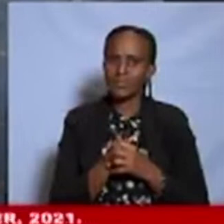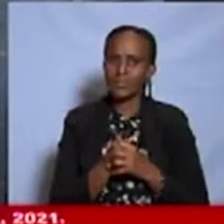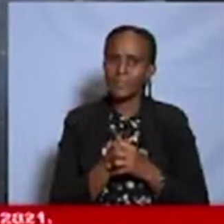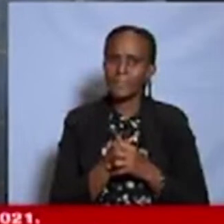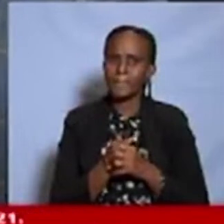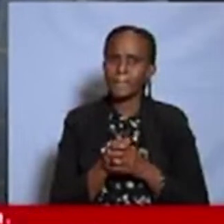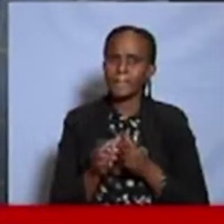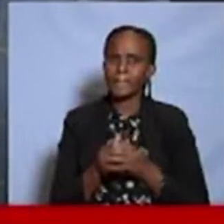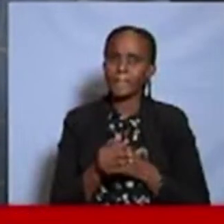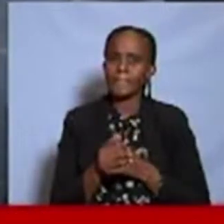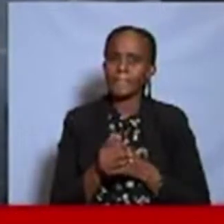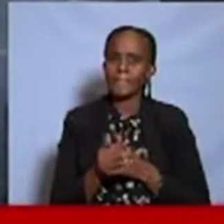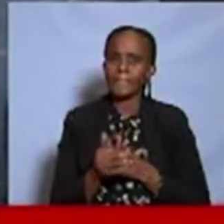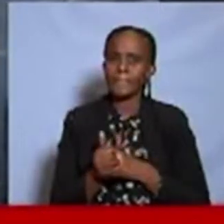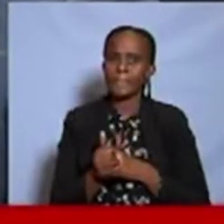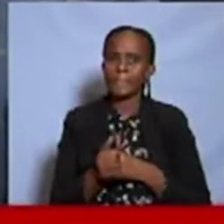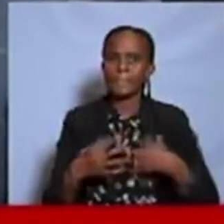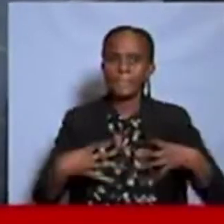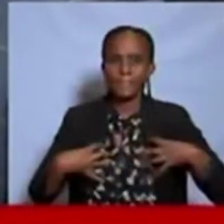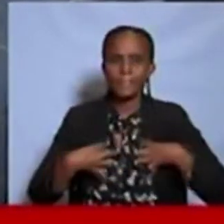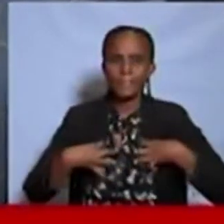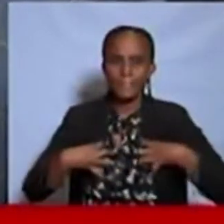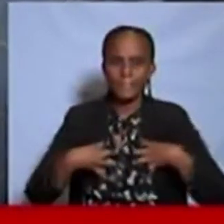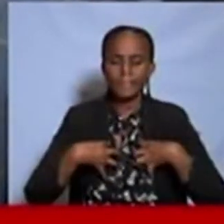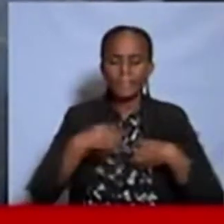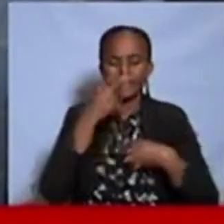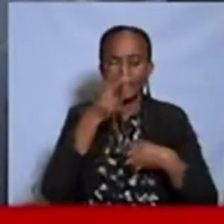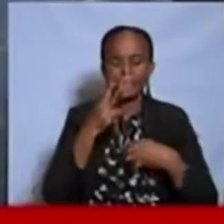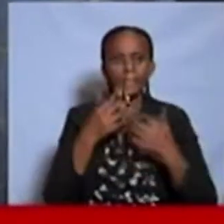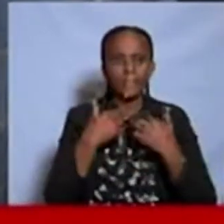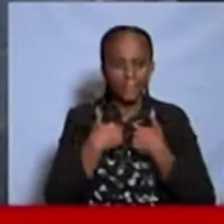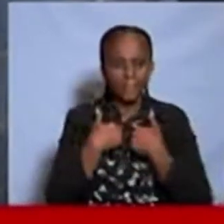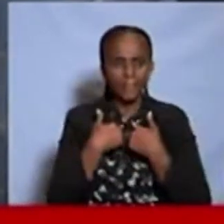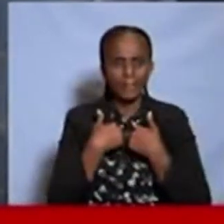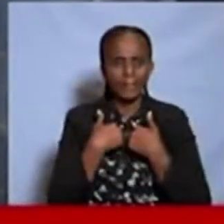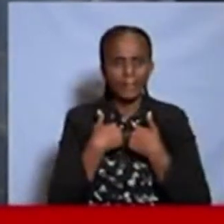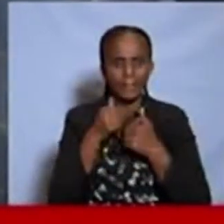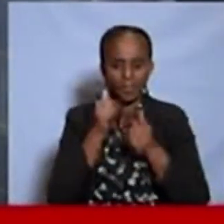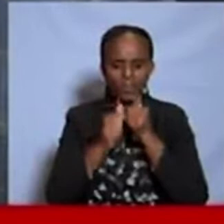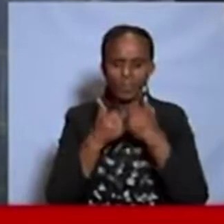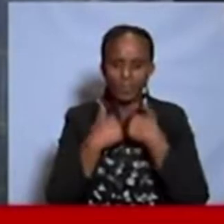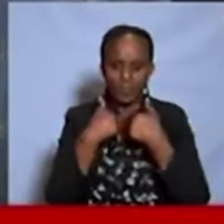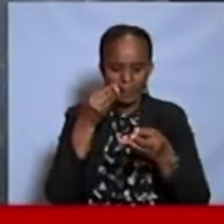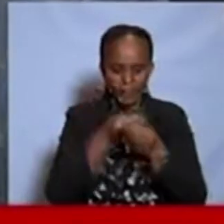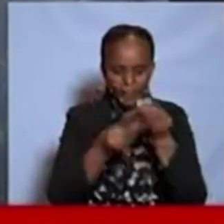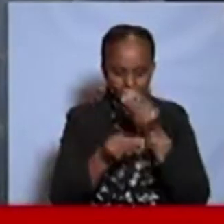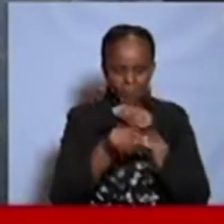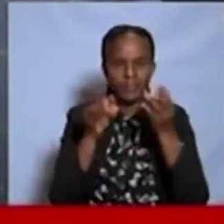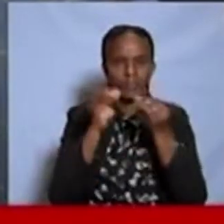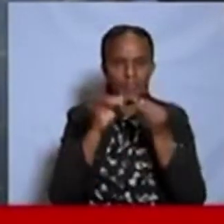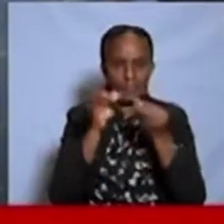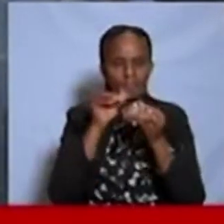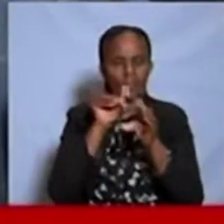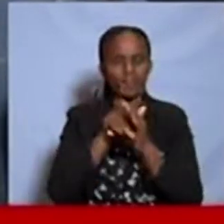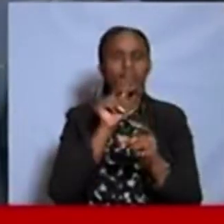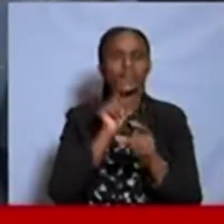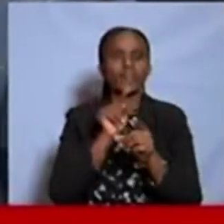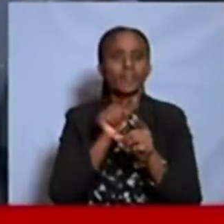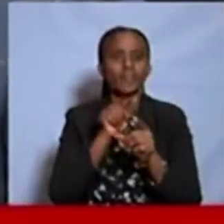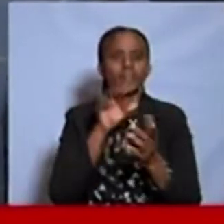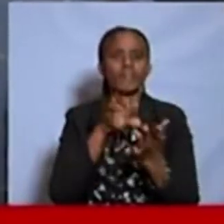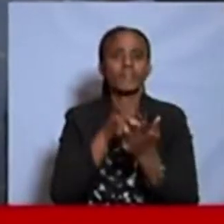the animals that could have seen have been the one that have contributed a lot in this